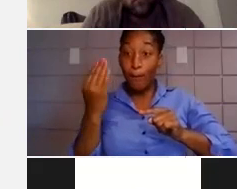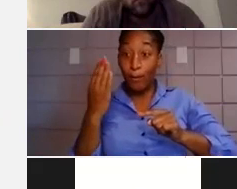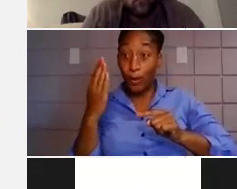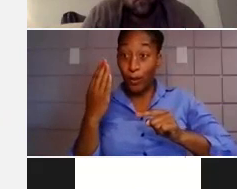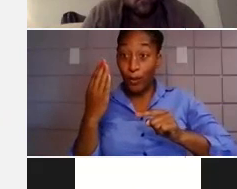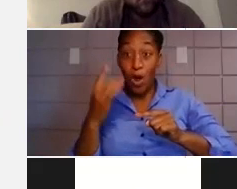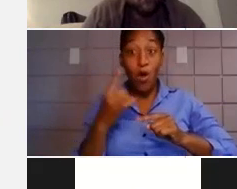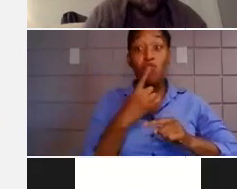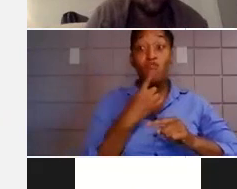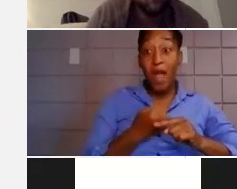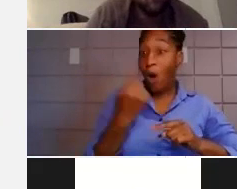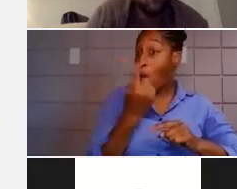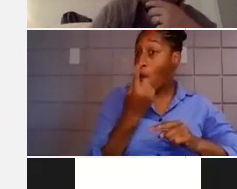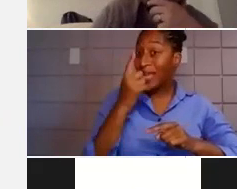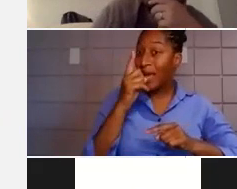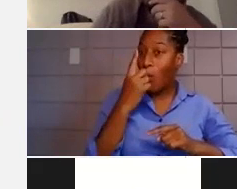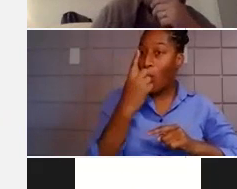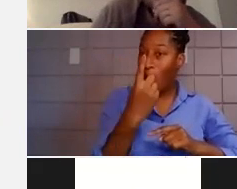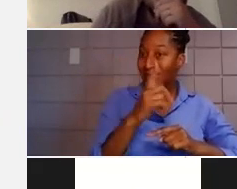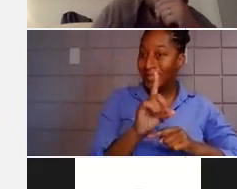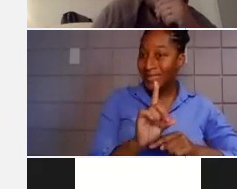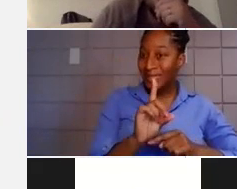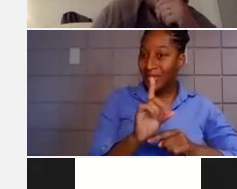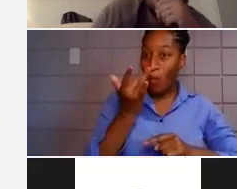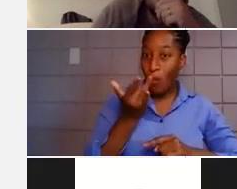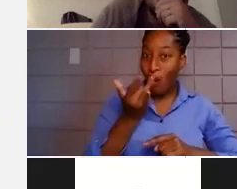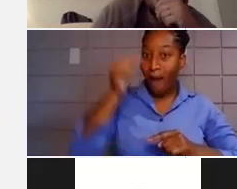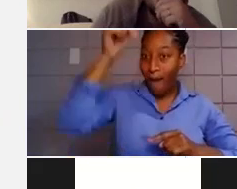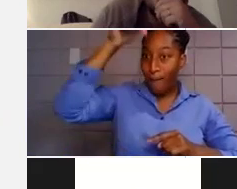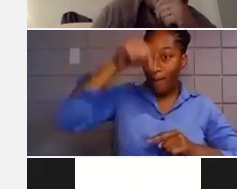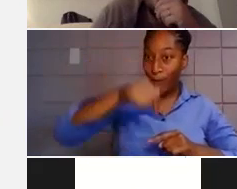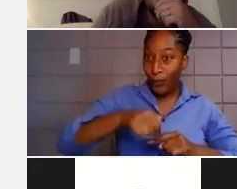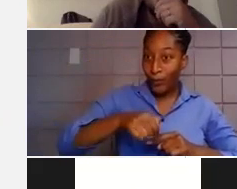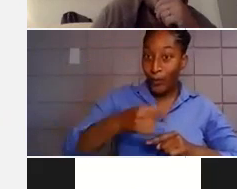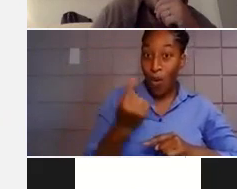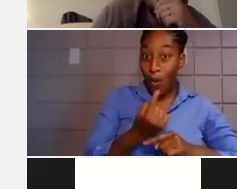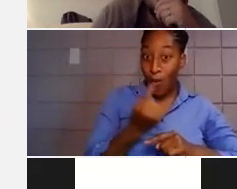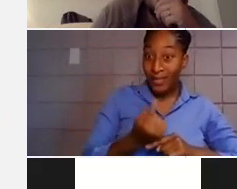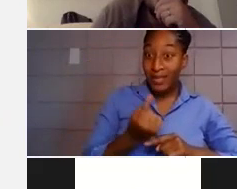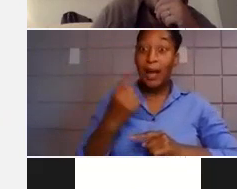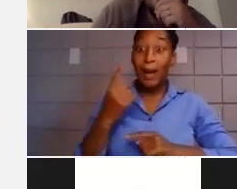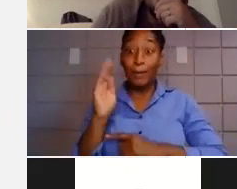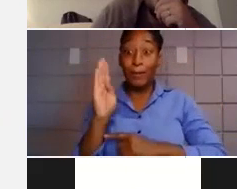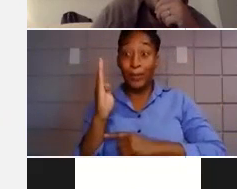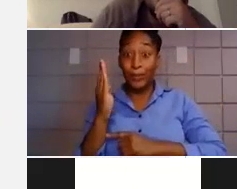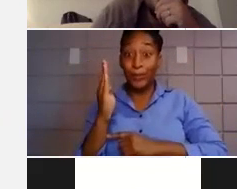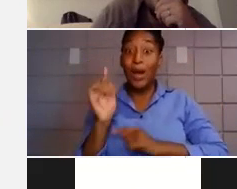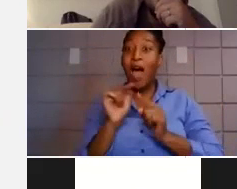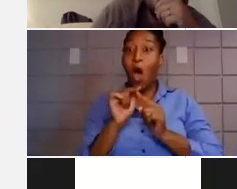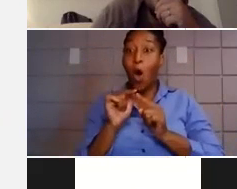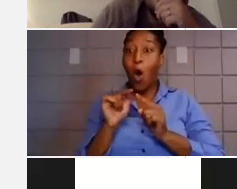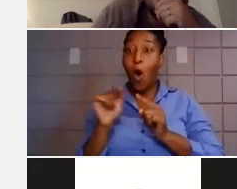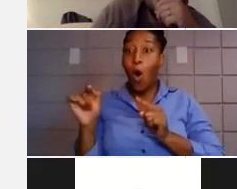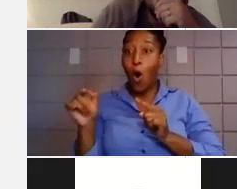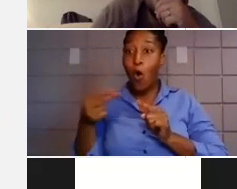vertical. The blue object is horizontal and vertical. But the nice thing is, for the blue